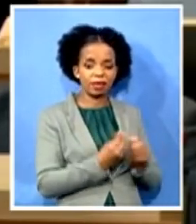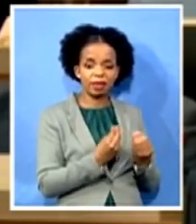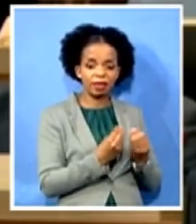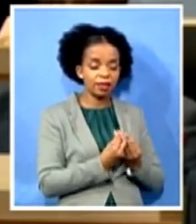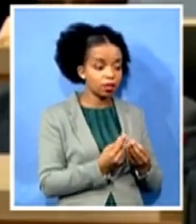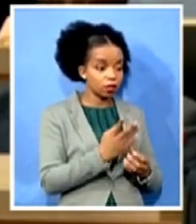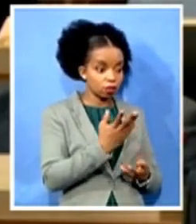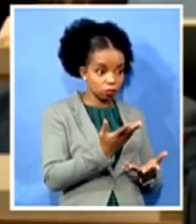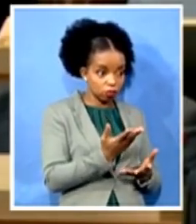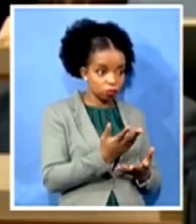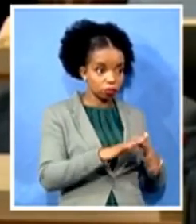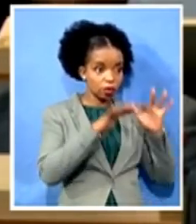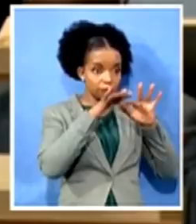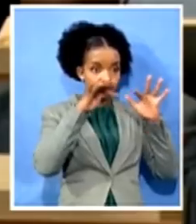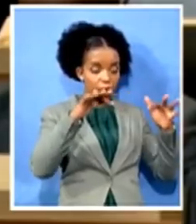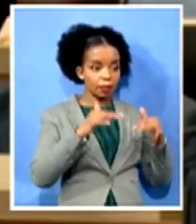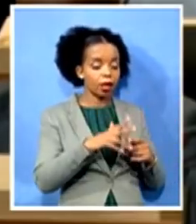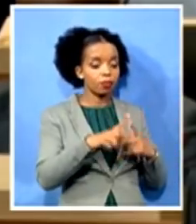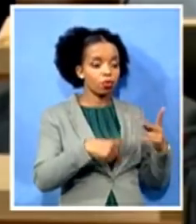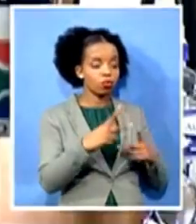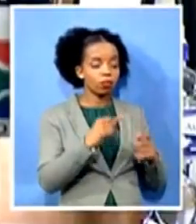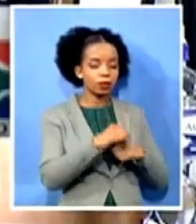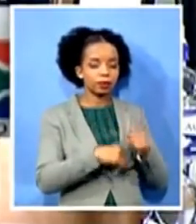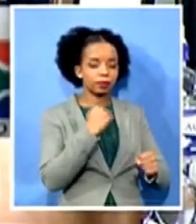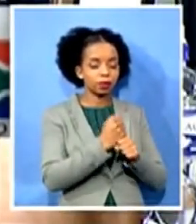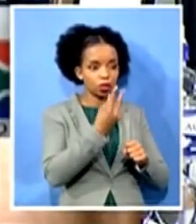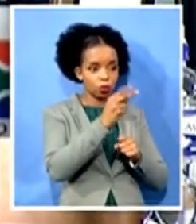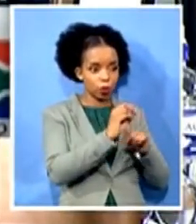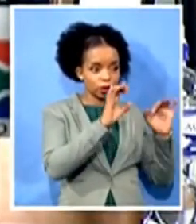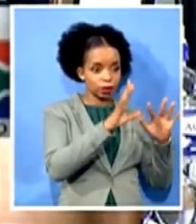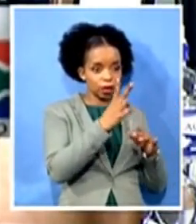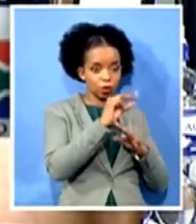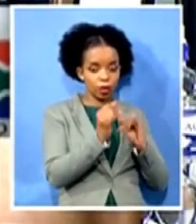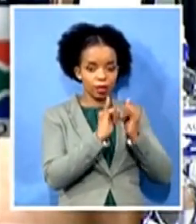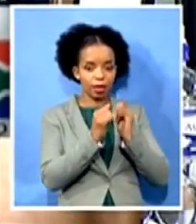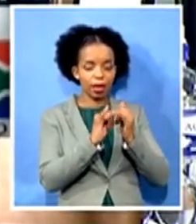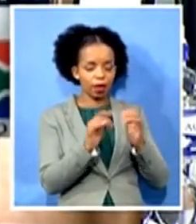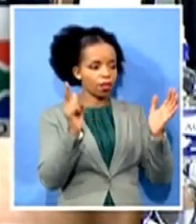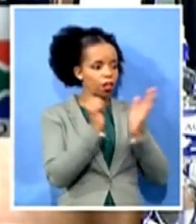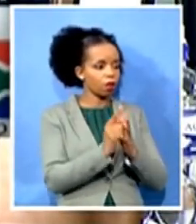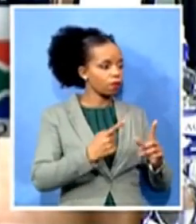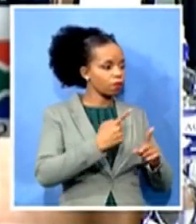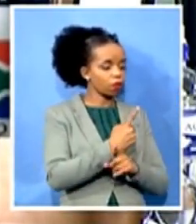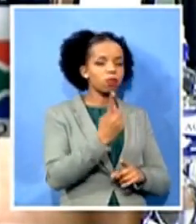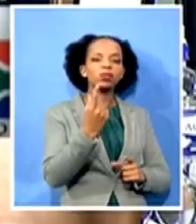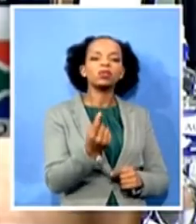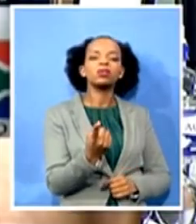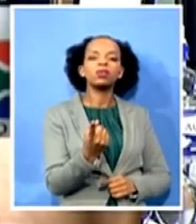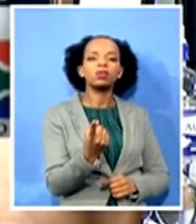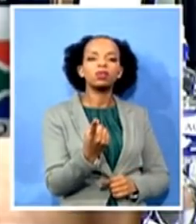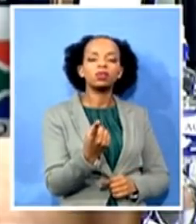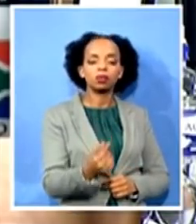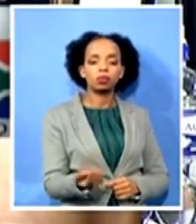2010, 2011 was unlawful, what would you have done? I would have acted How? on the